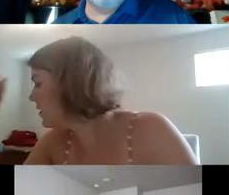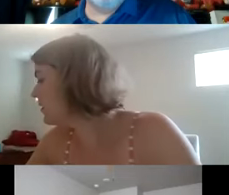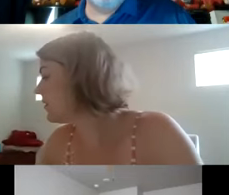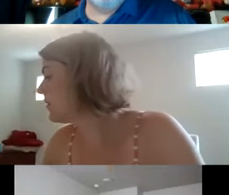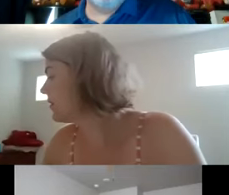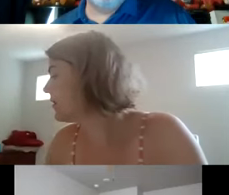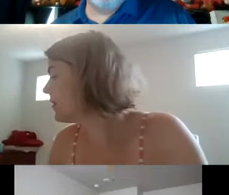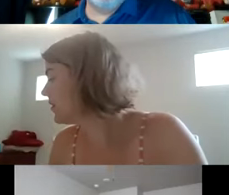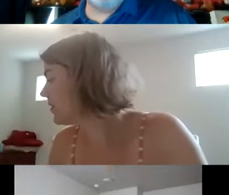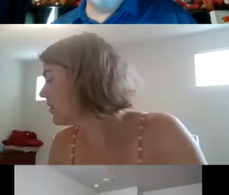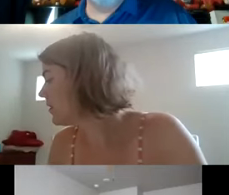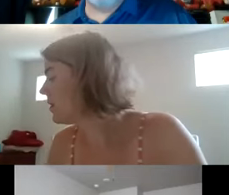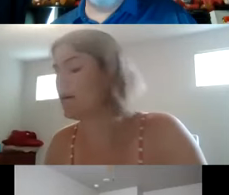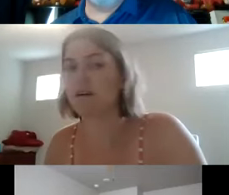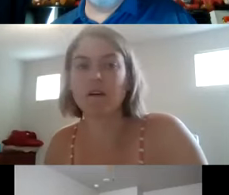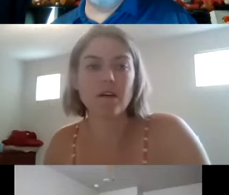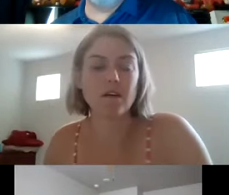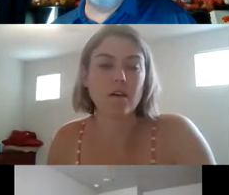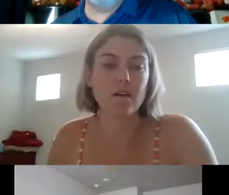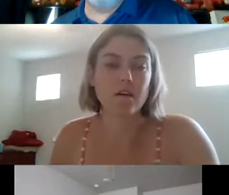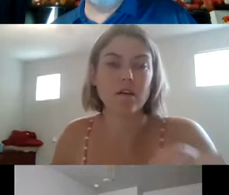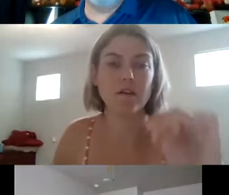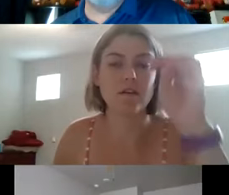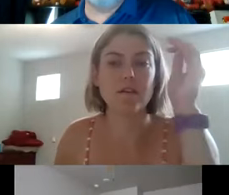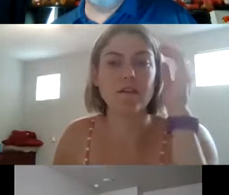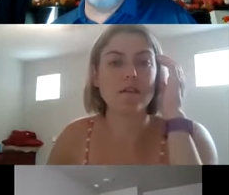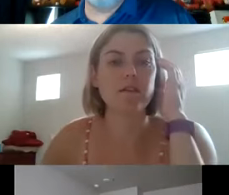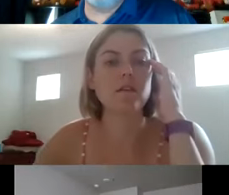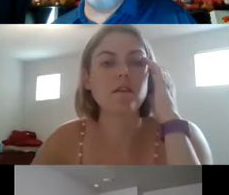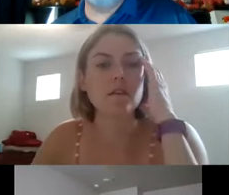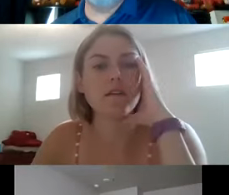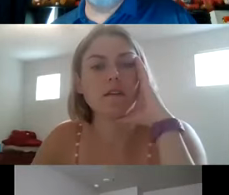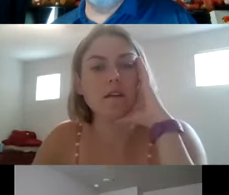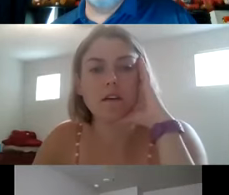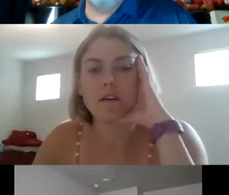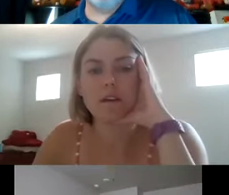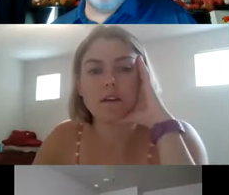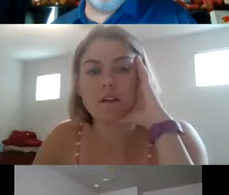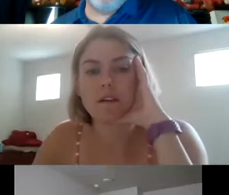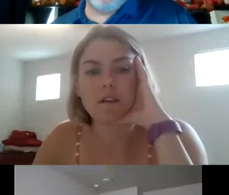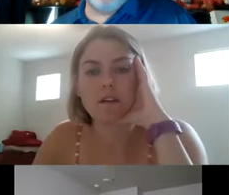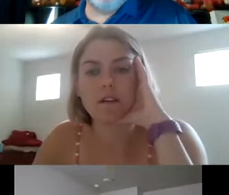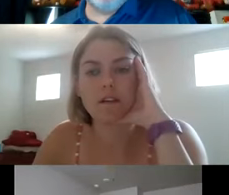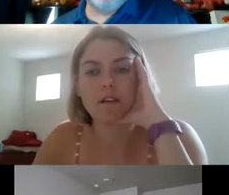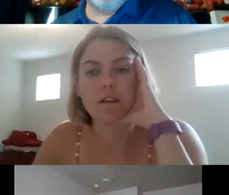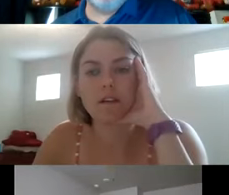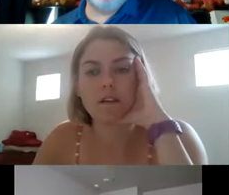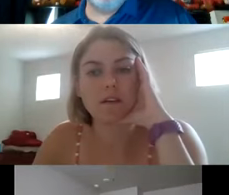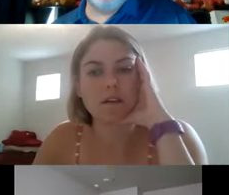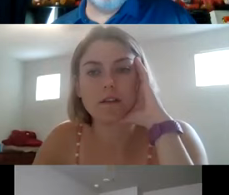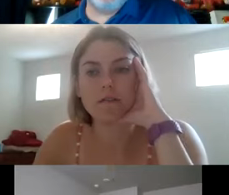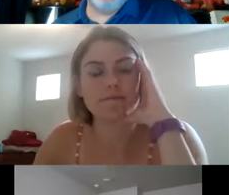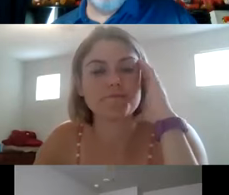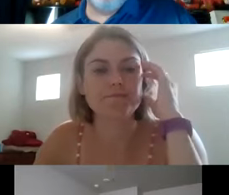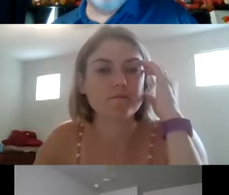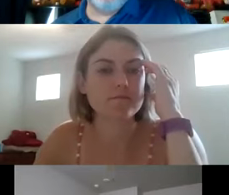it. Now, do we happen to know what that amino acid is off the top of our heads? Because we have it memorized with No.